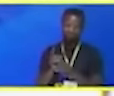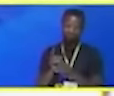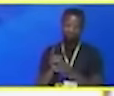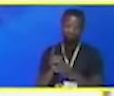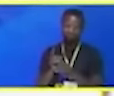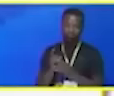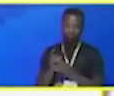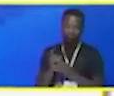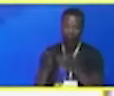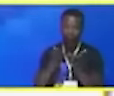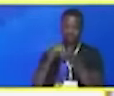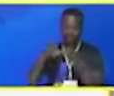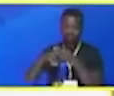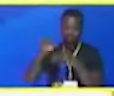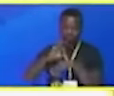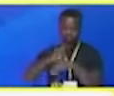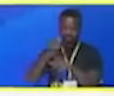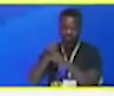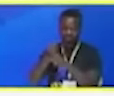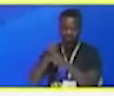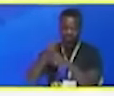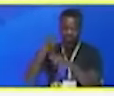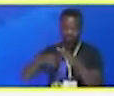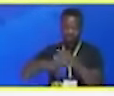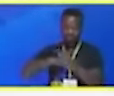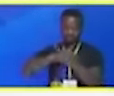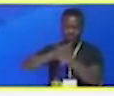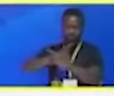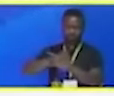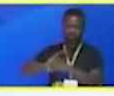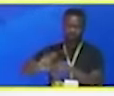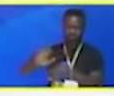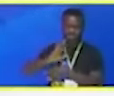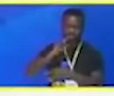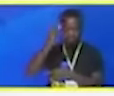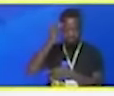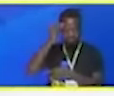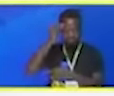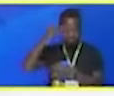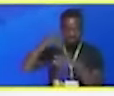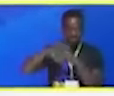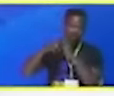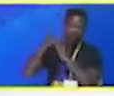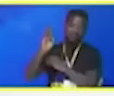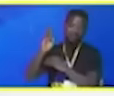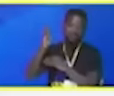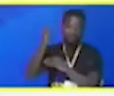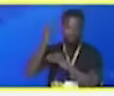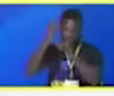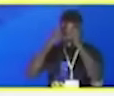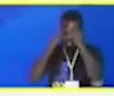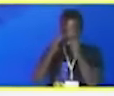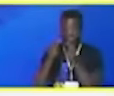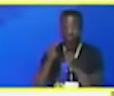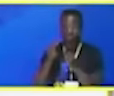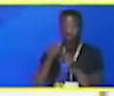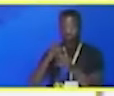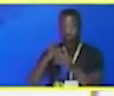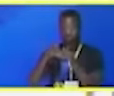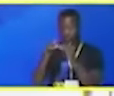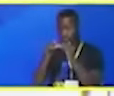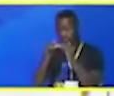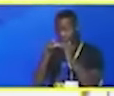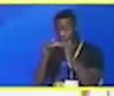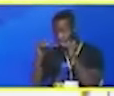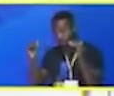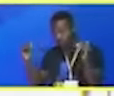in church, they cannot defend their knowledge of God. Because the average believer